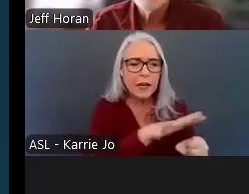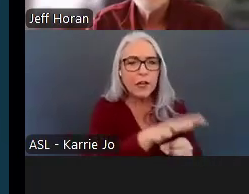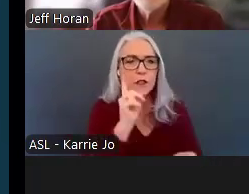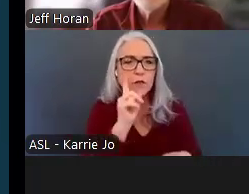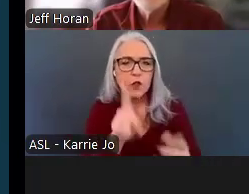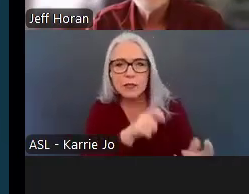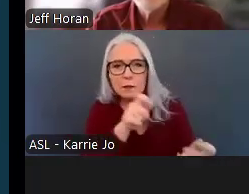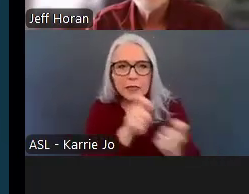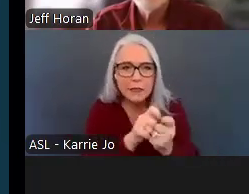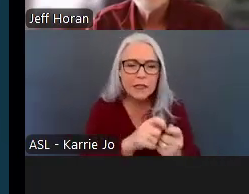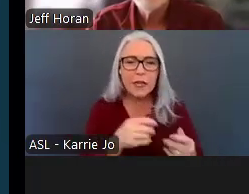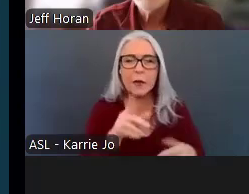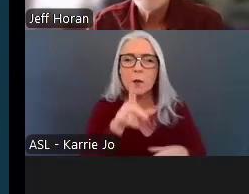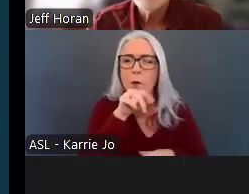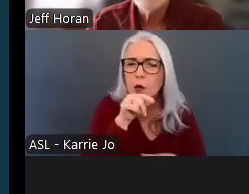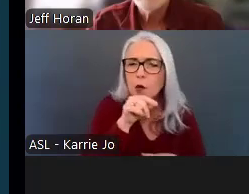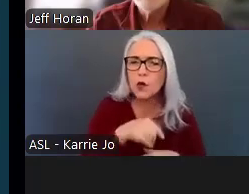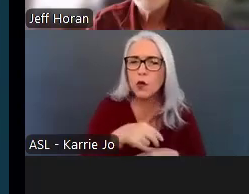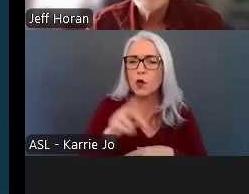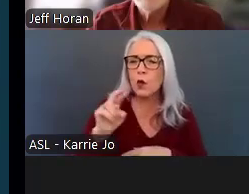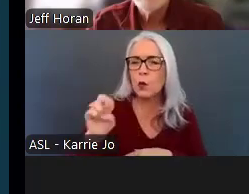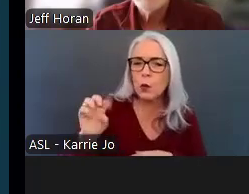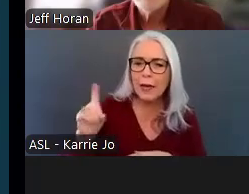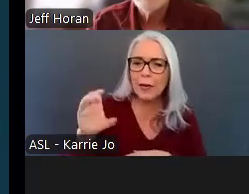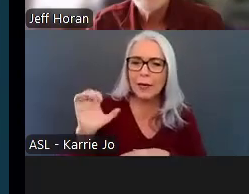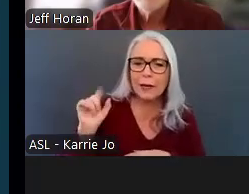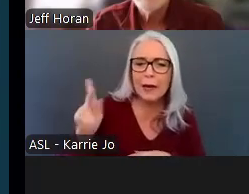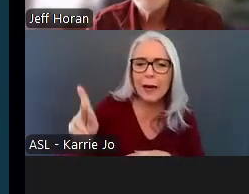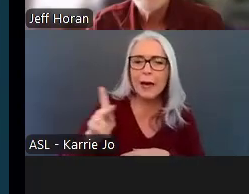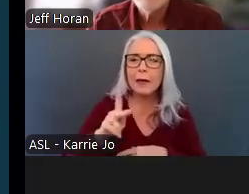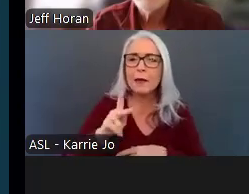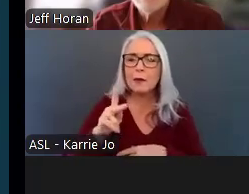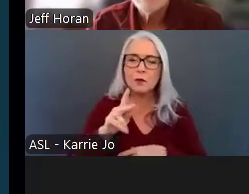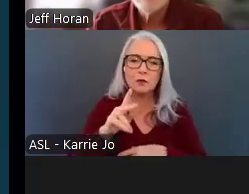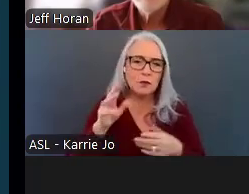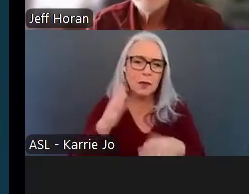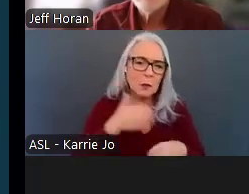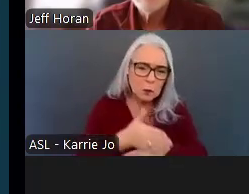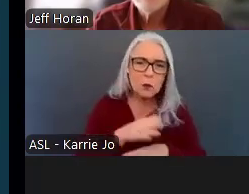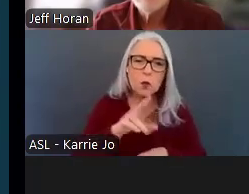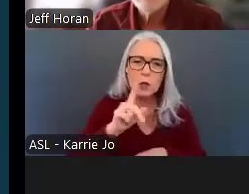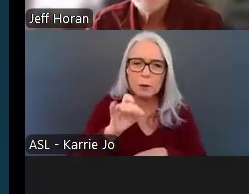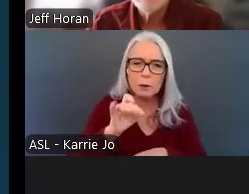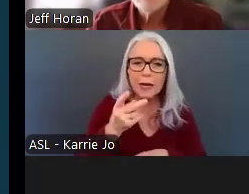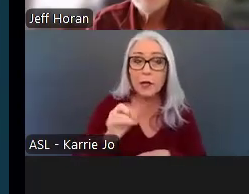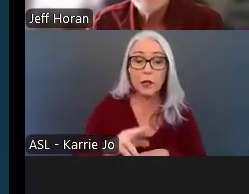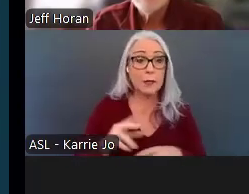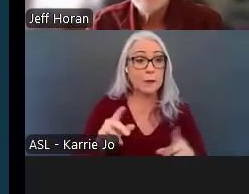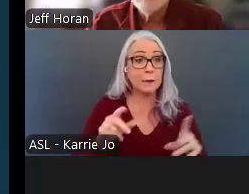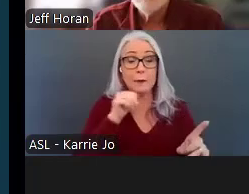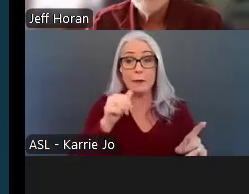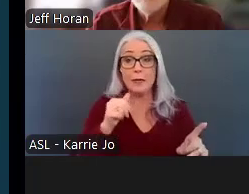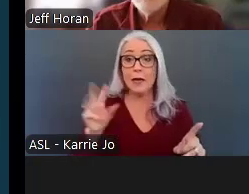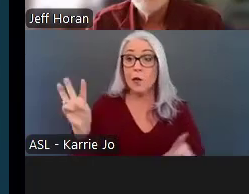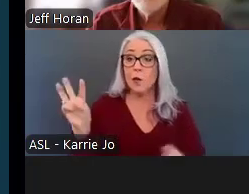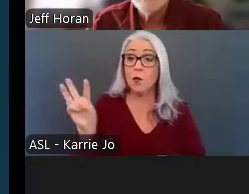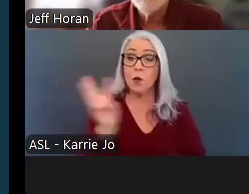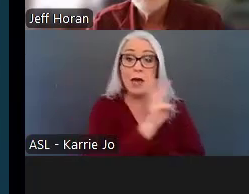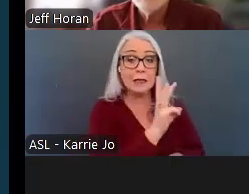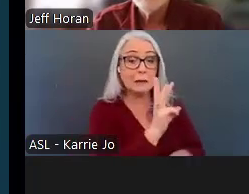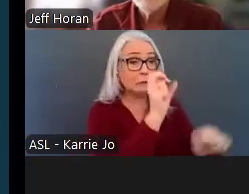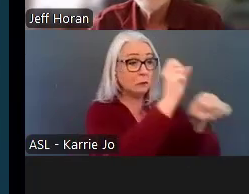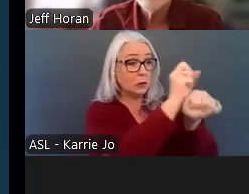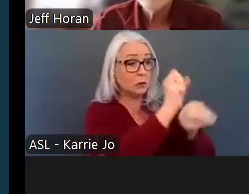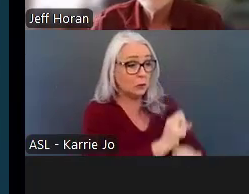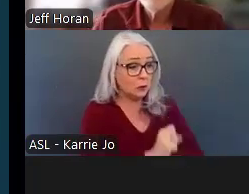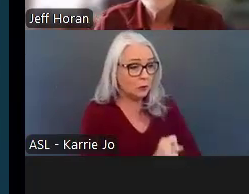get a real feel for the importance of fire. Of course, the era of Smokey Bear and things like that. It wasn't until I worked out west for a decade that I got much